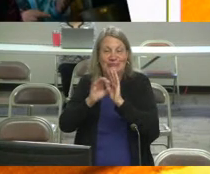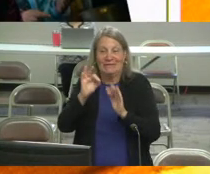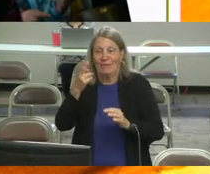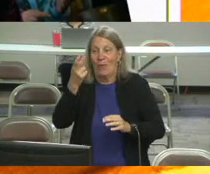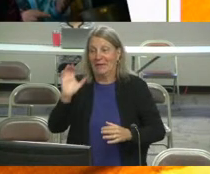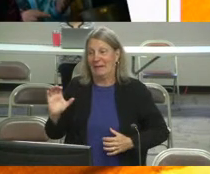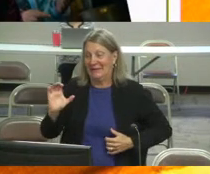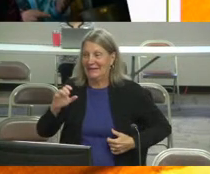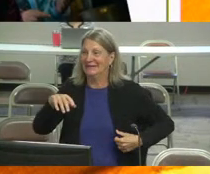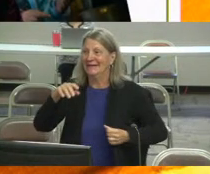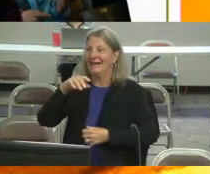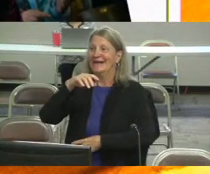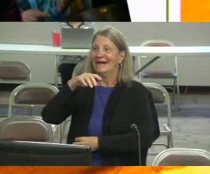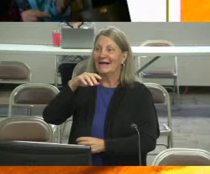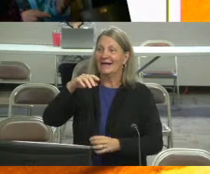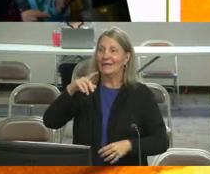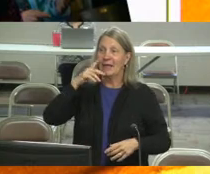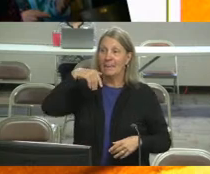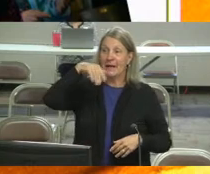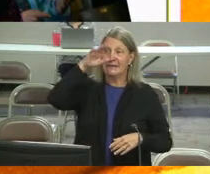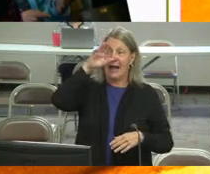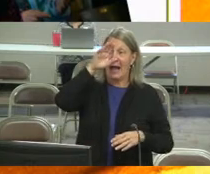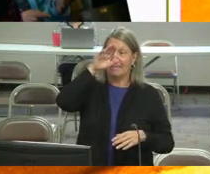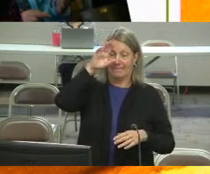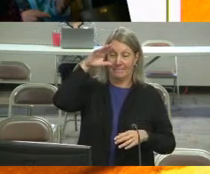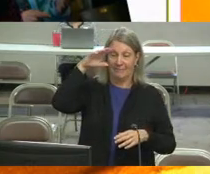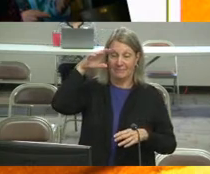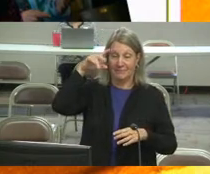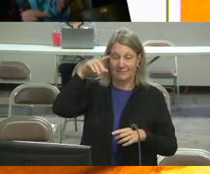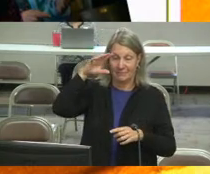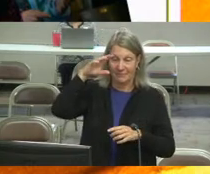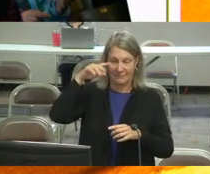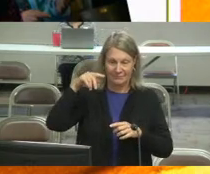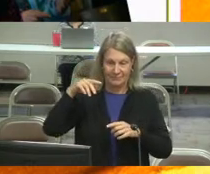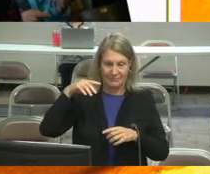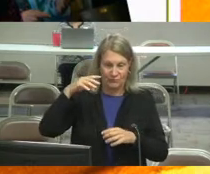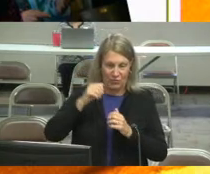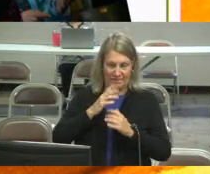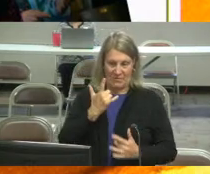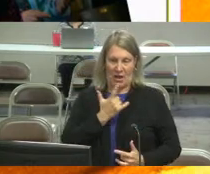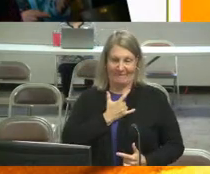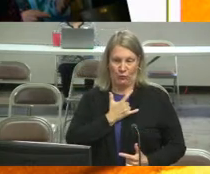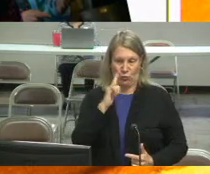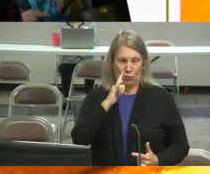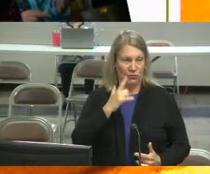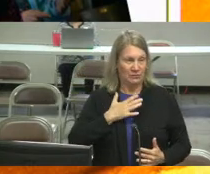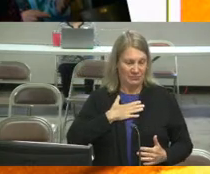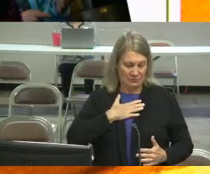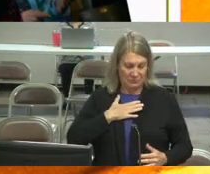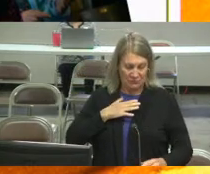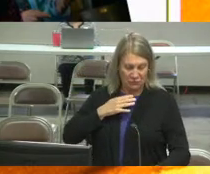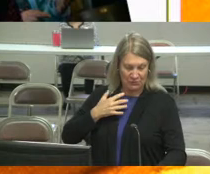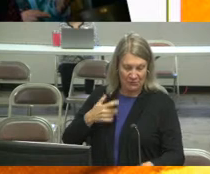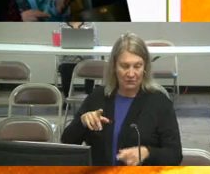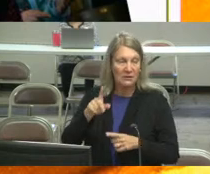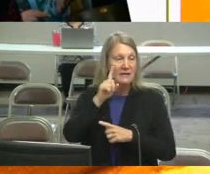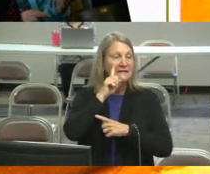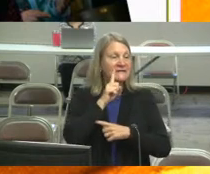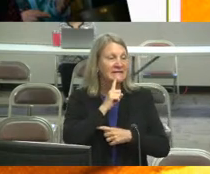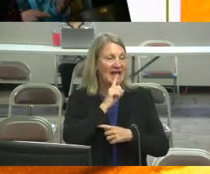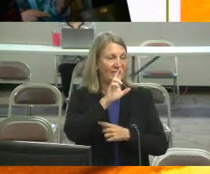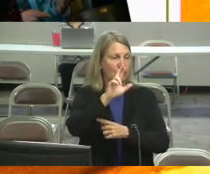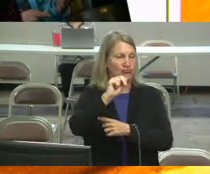I thought I'd share a few more pictures from our big homecoming weekend last weekend on the top row the